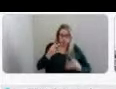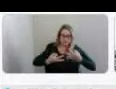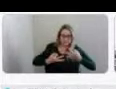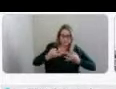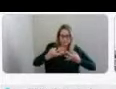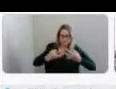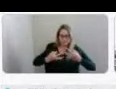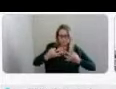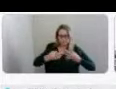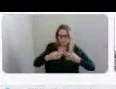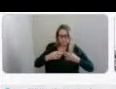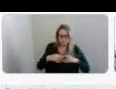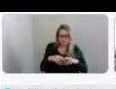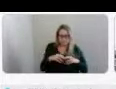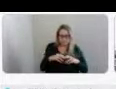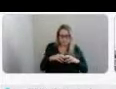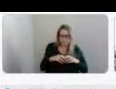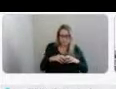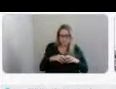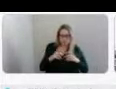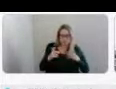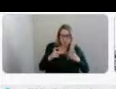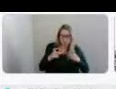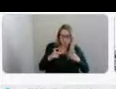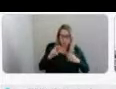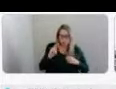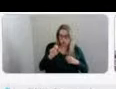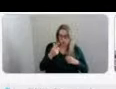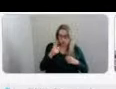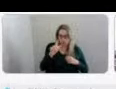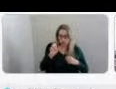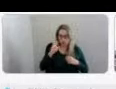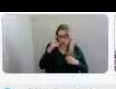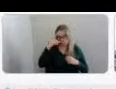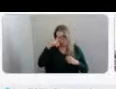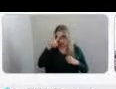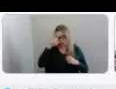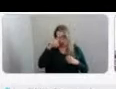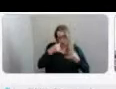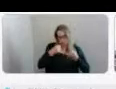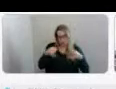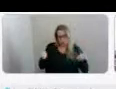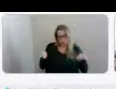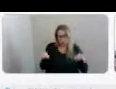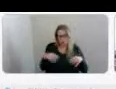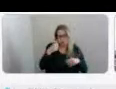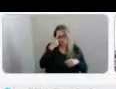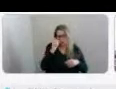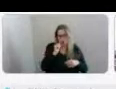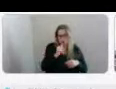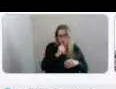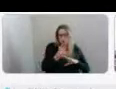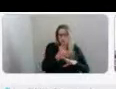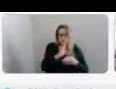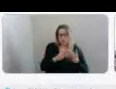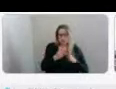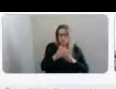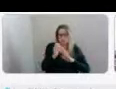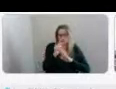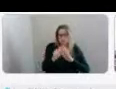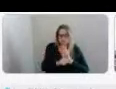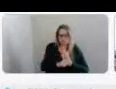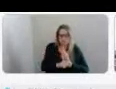presided over the courthouses from nogales to the new mexico border before arizona became a state and i